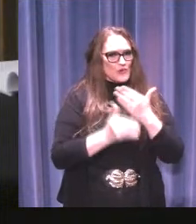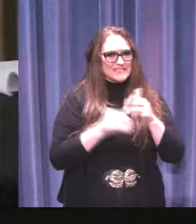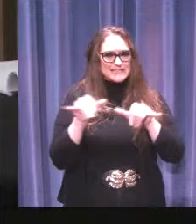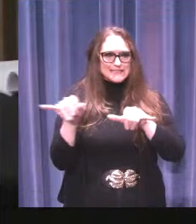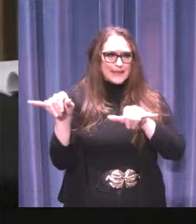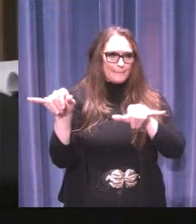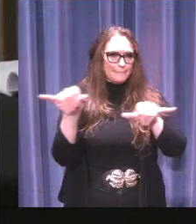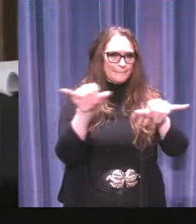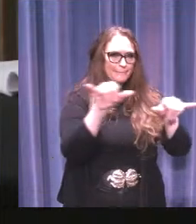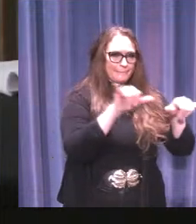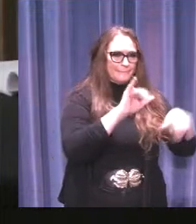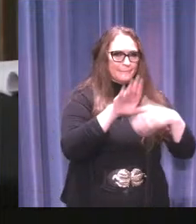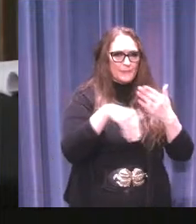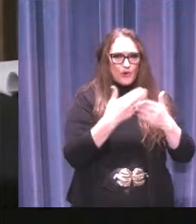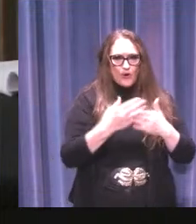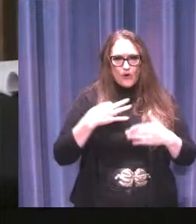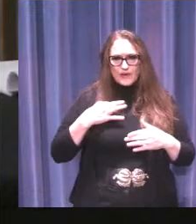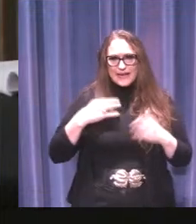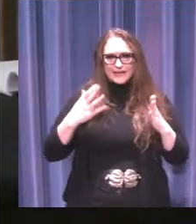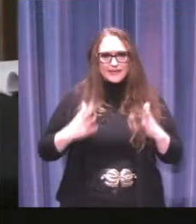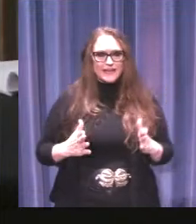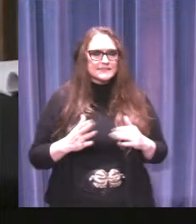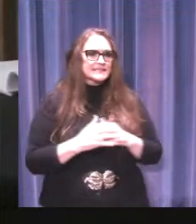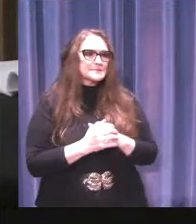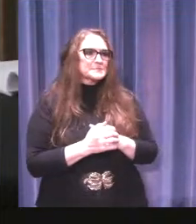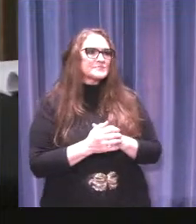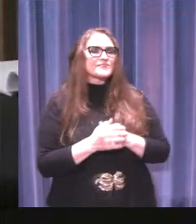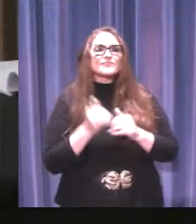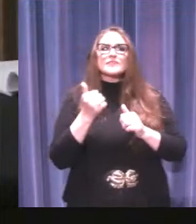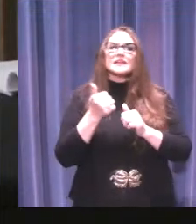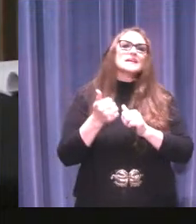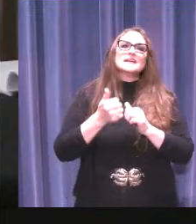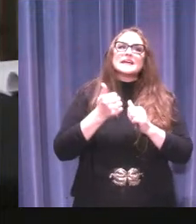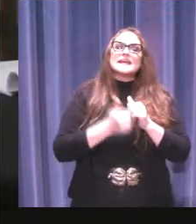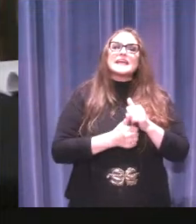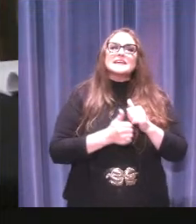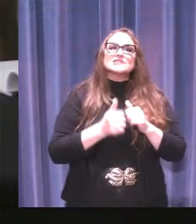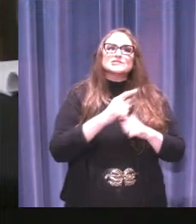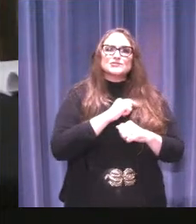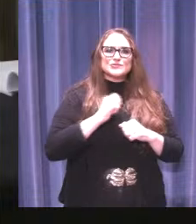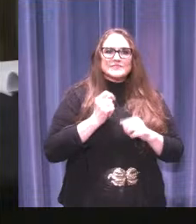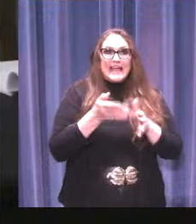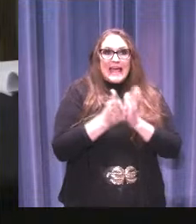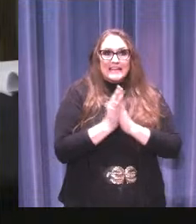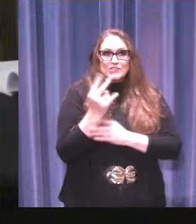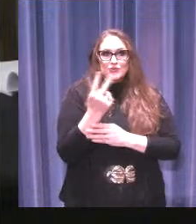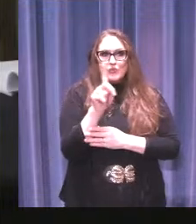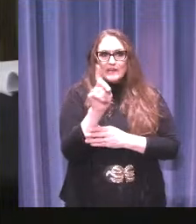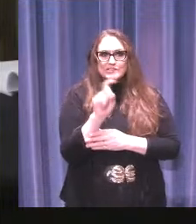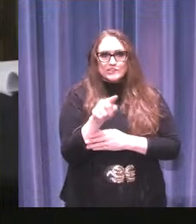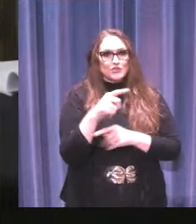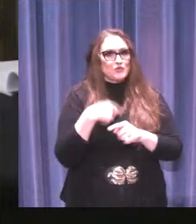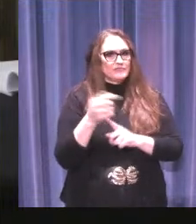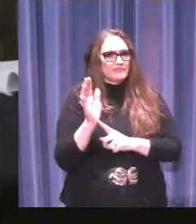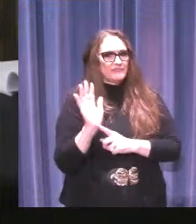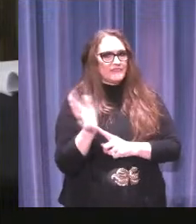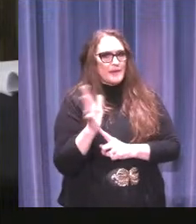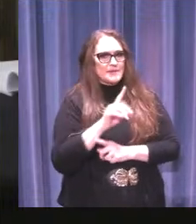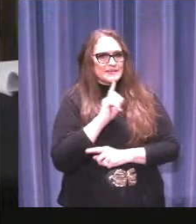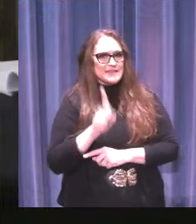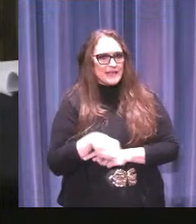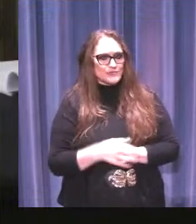for all candidates. Each trustee will ask 2 questions, and you will have 5 minutes to answer each